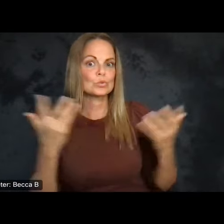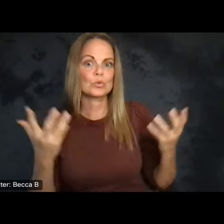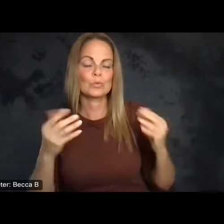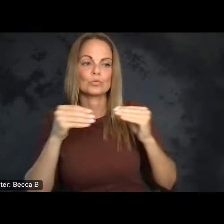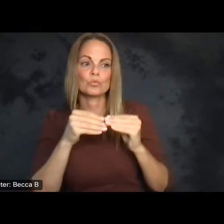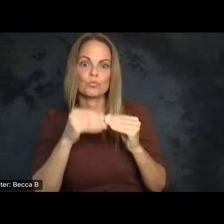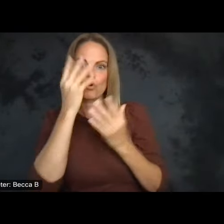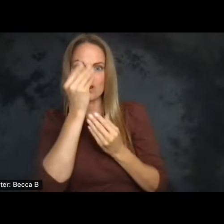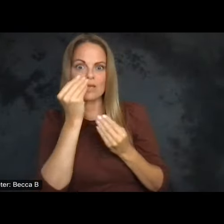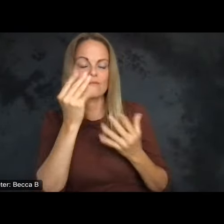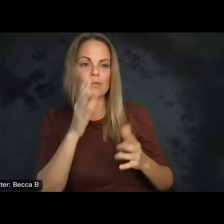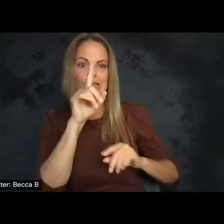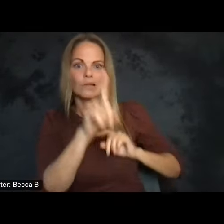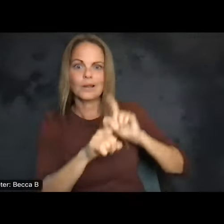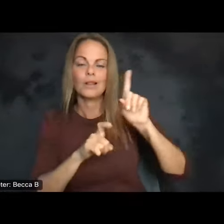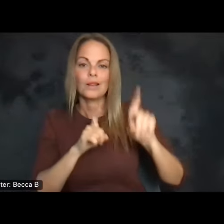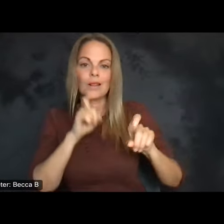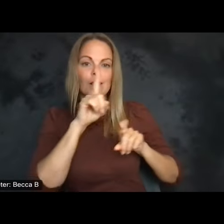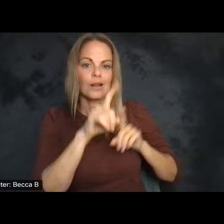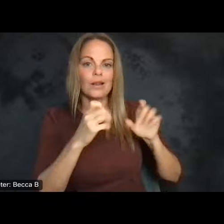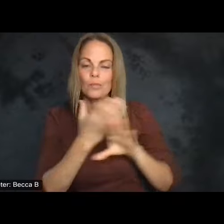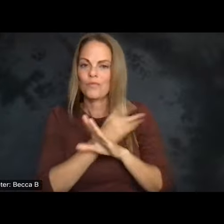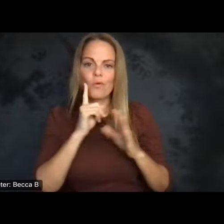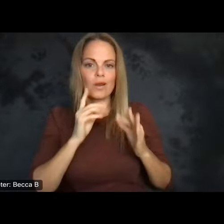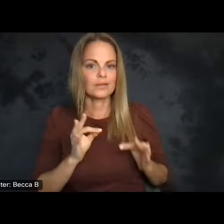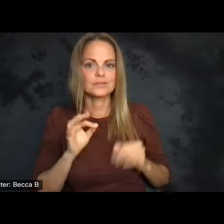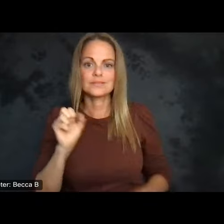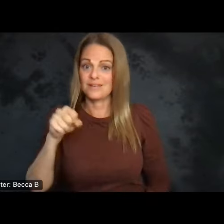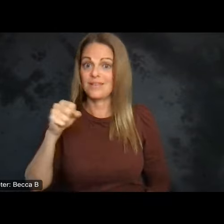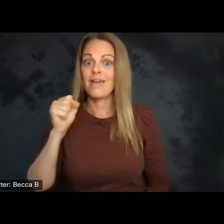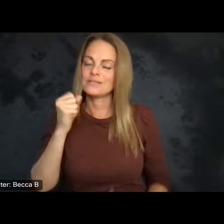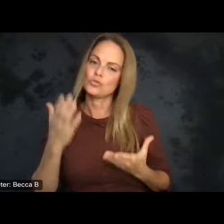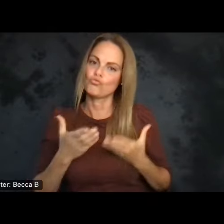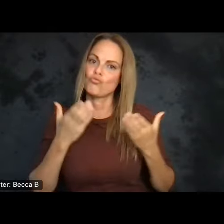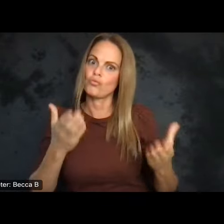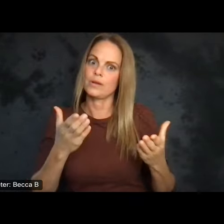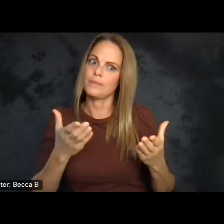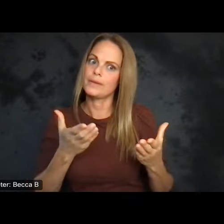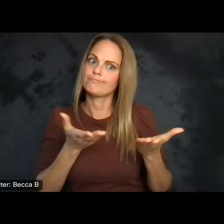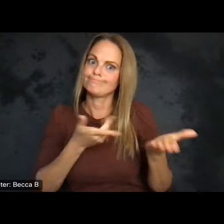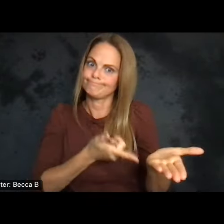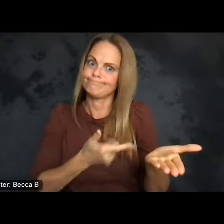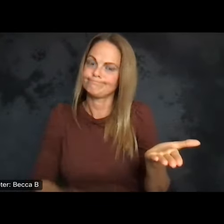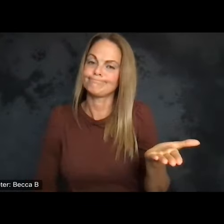and questions I've got before I could sit here and say, yeah, I would recommend this. So.